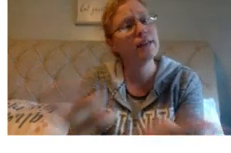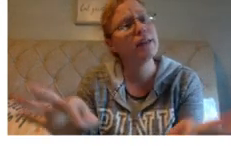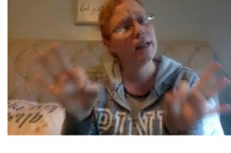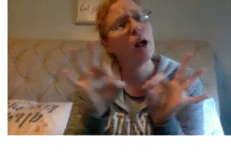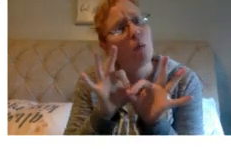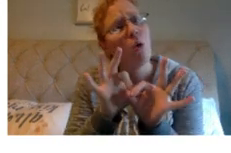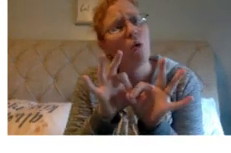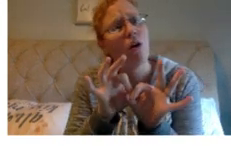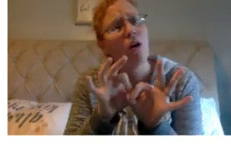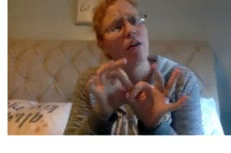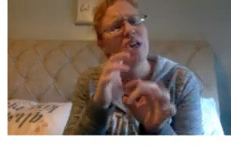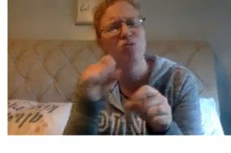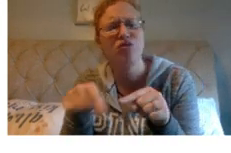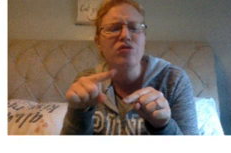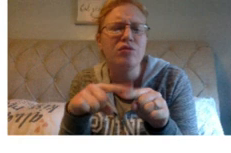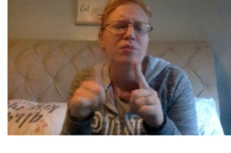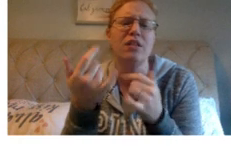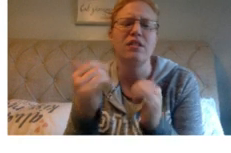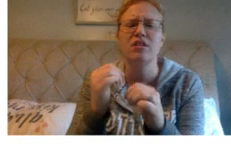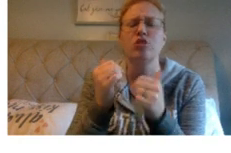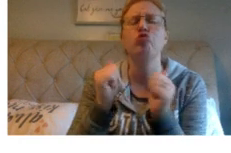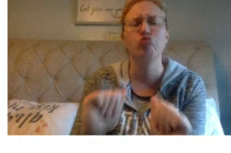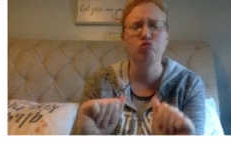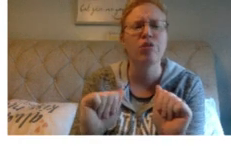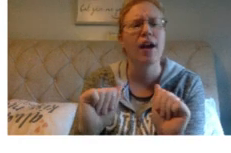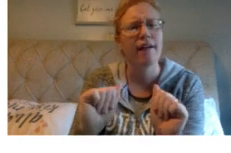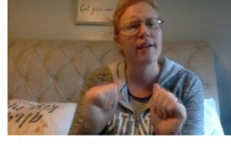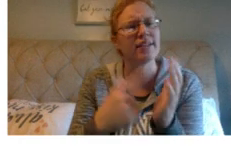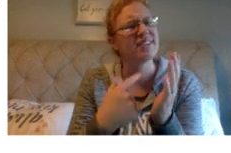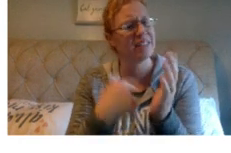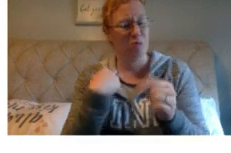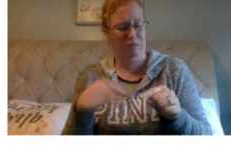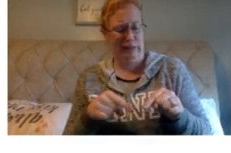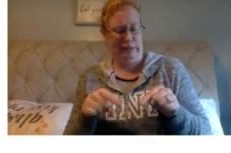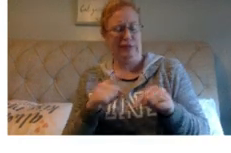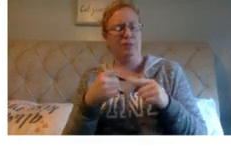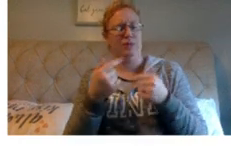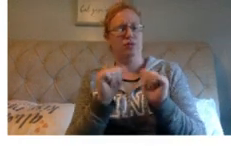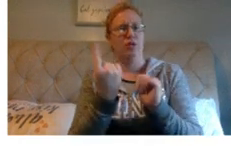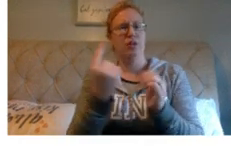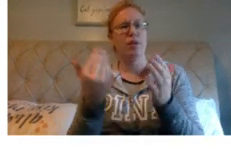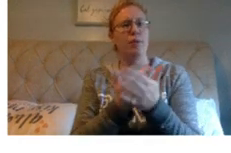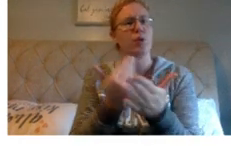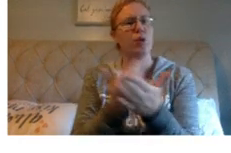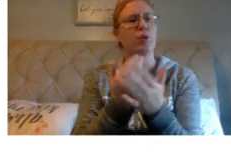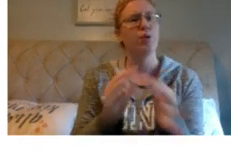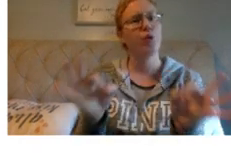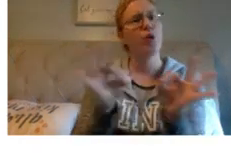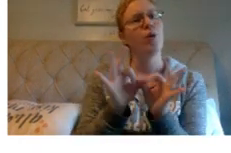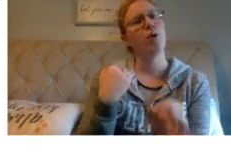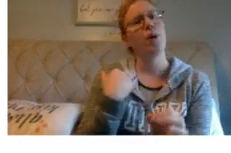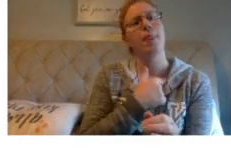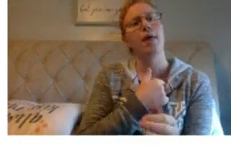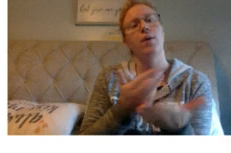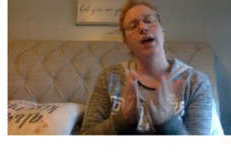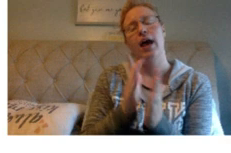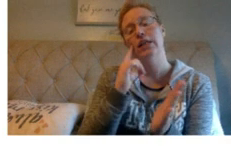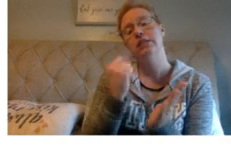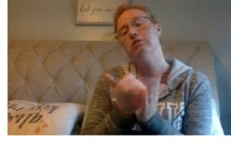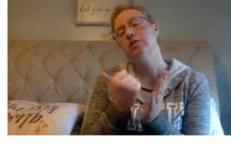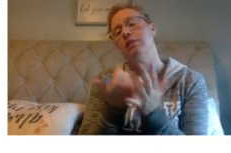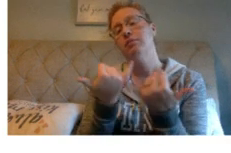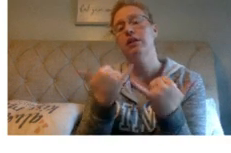that she was nervous, but she still tried. Sometimes we're going to be nervous about trying something new. But it's important that we ask for help